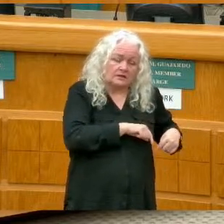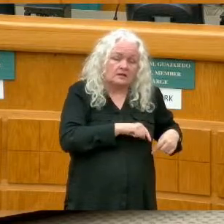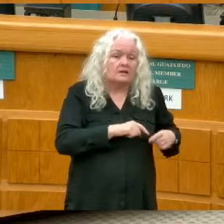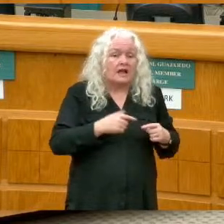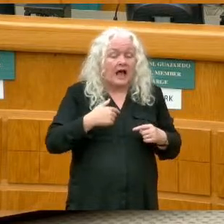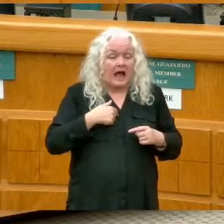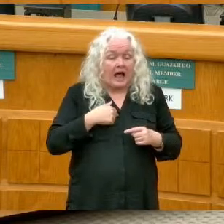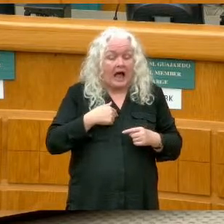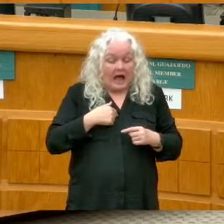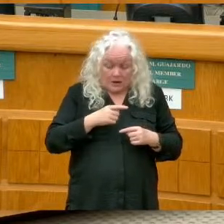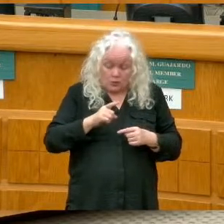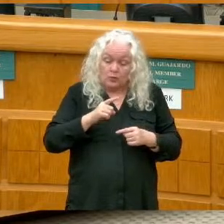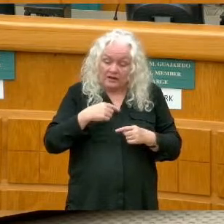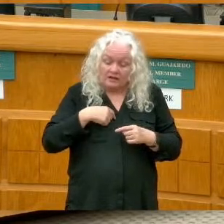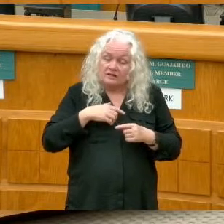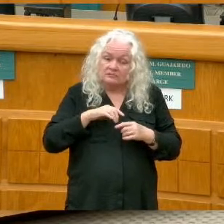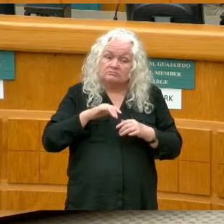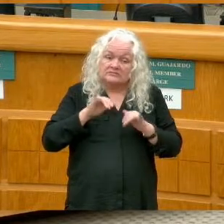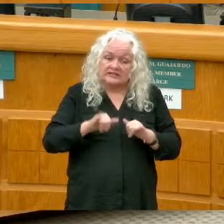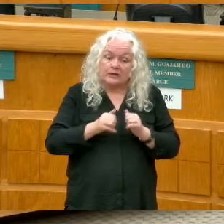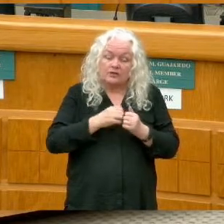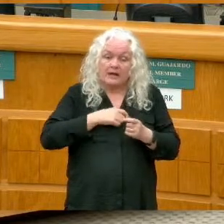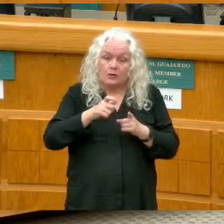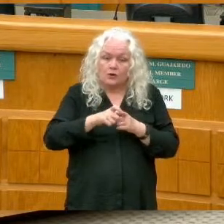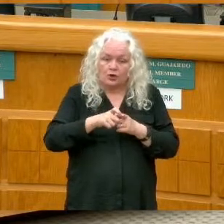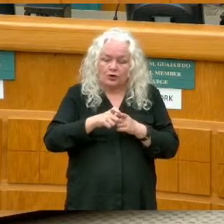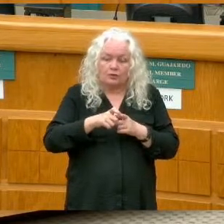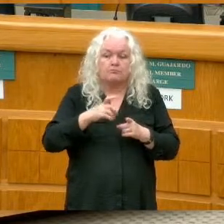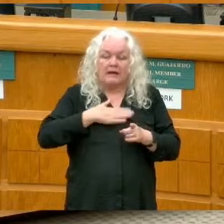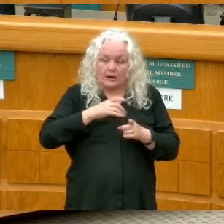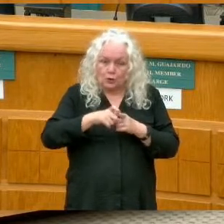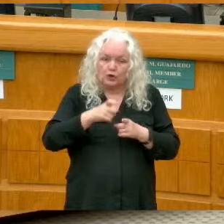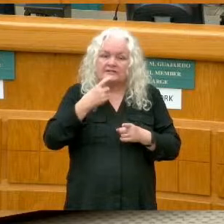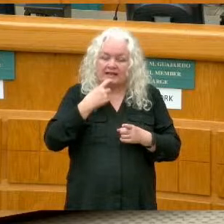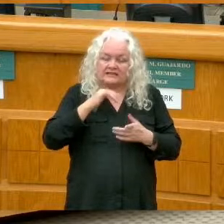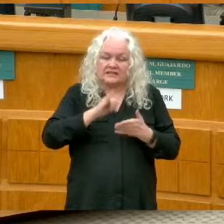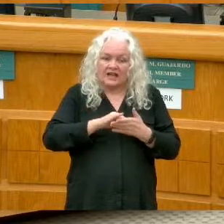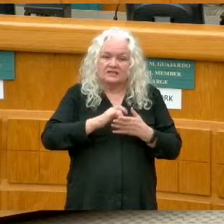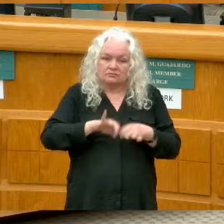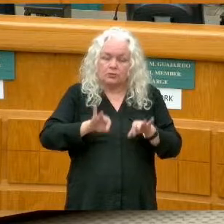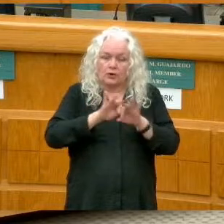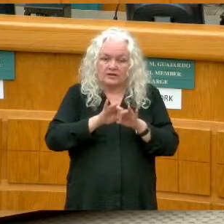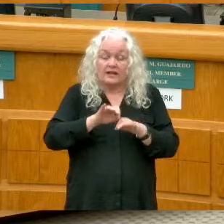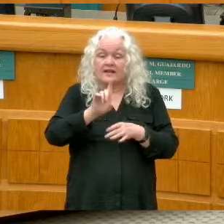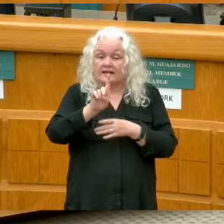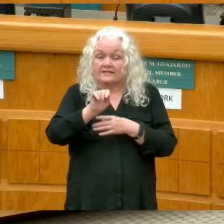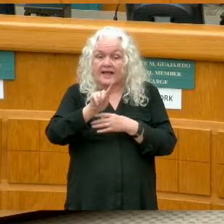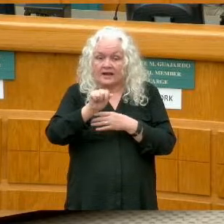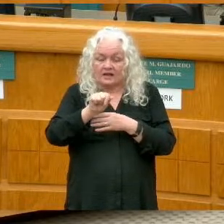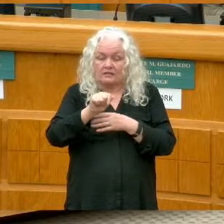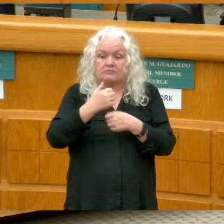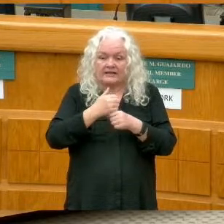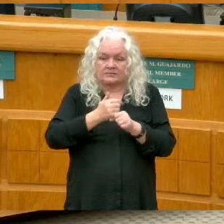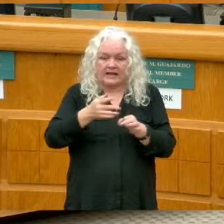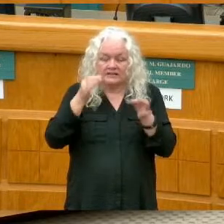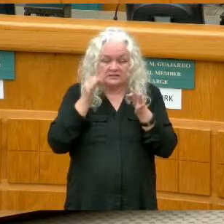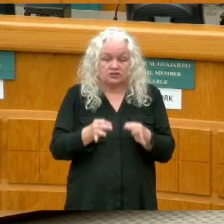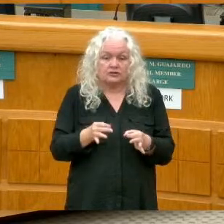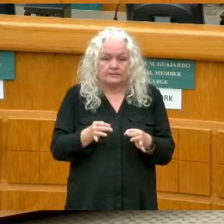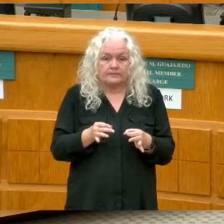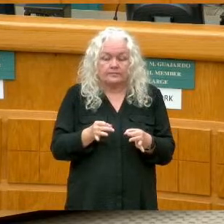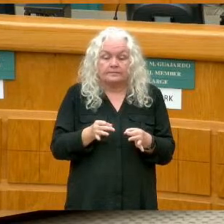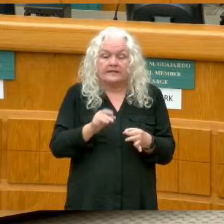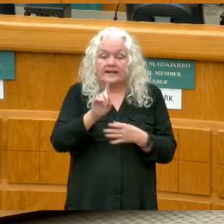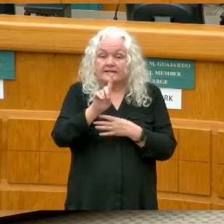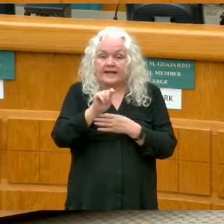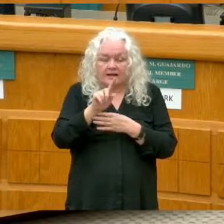will stand by my word, because my word means everything to me. And I said the data would drive my decisions, and